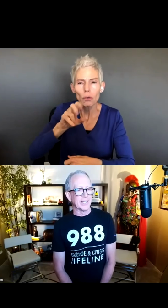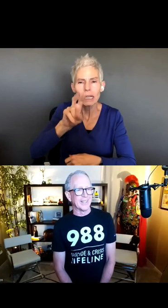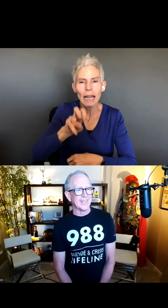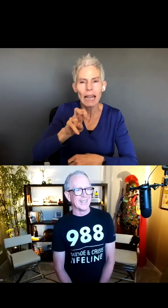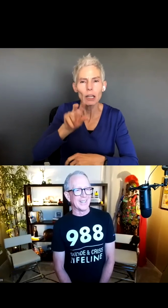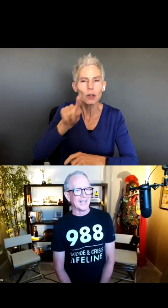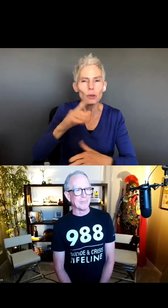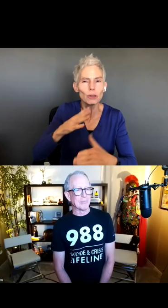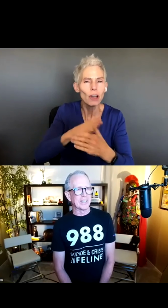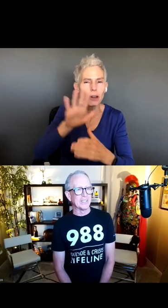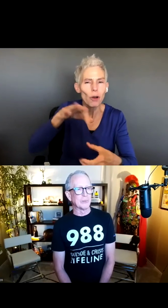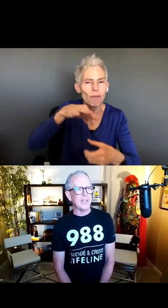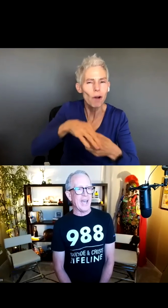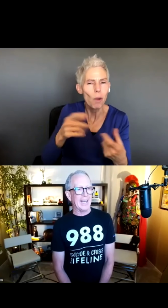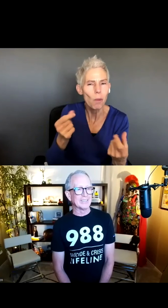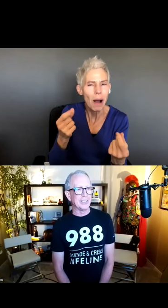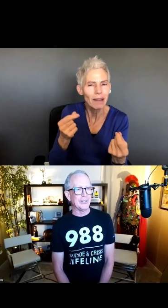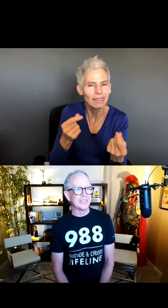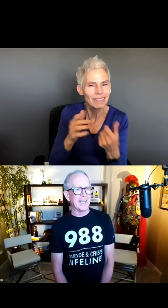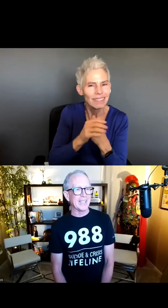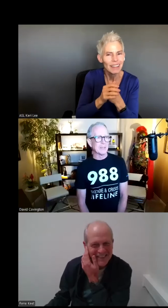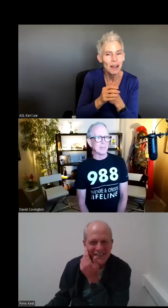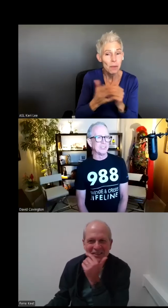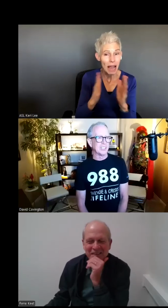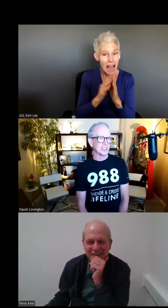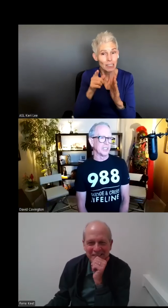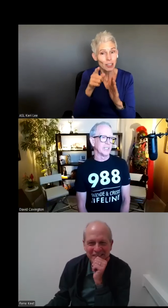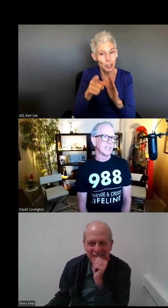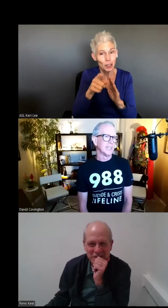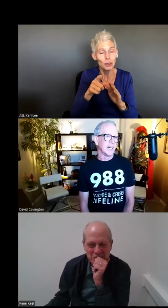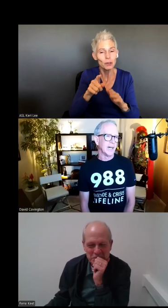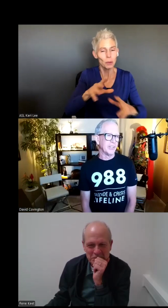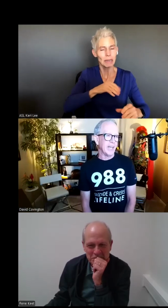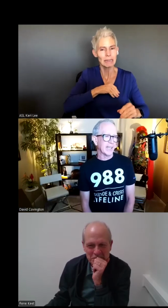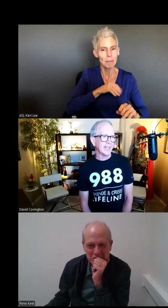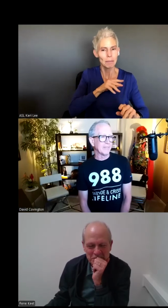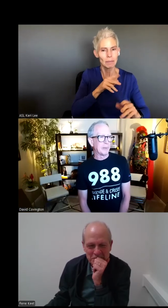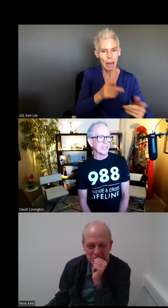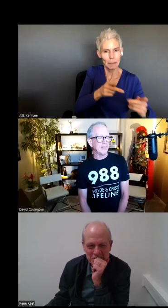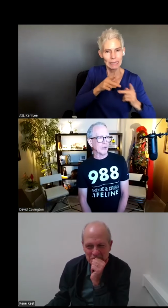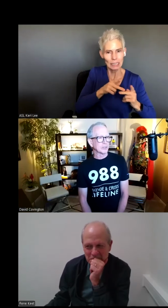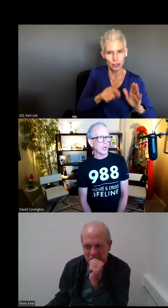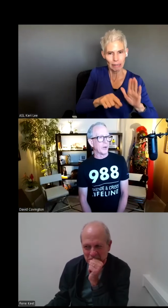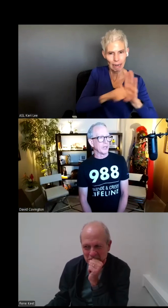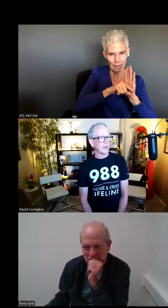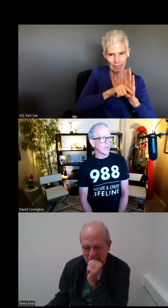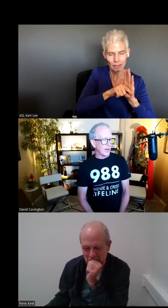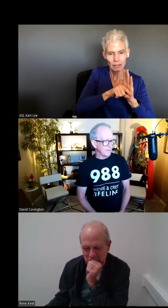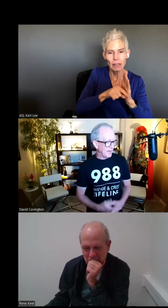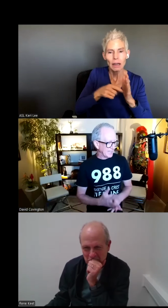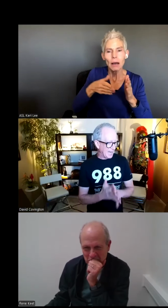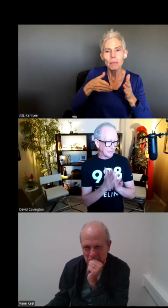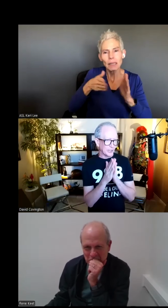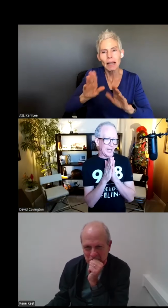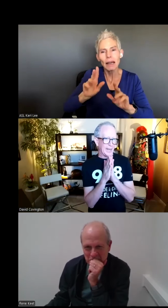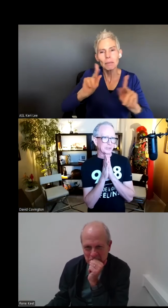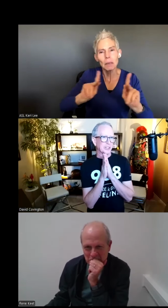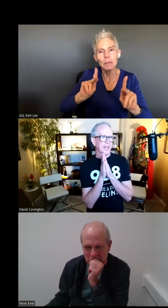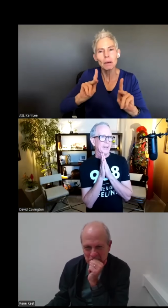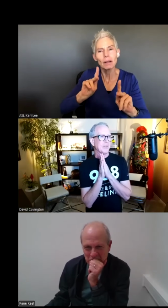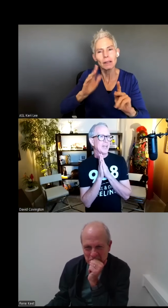vote, because we asked you to take the position of the negative, but let folks know where you really are. In fact,